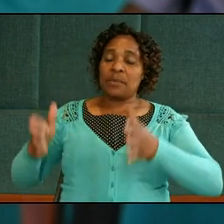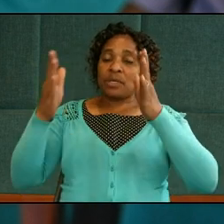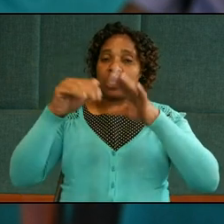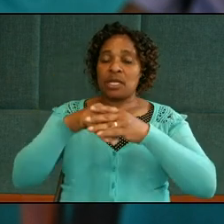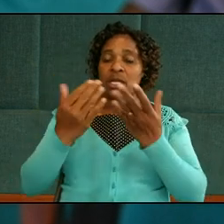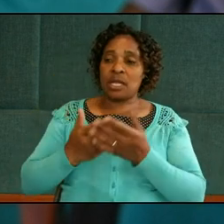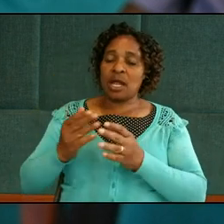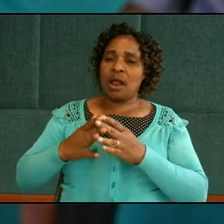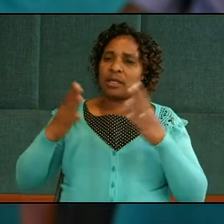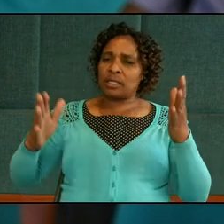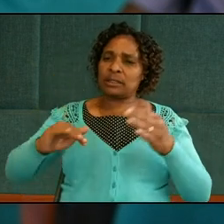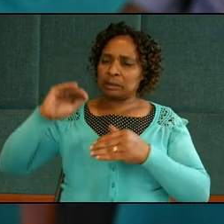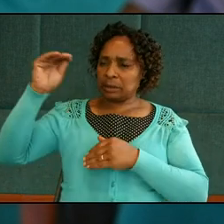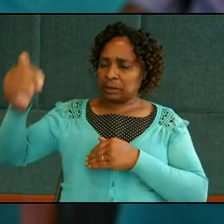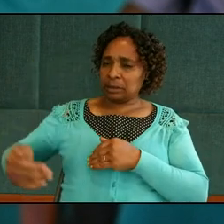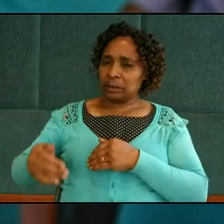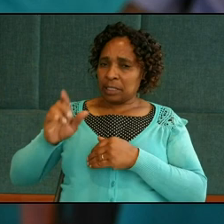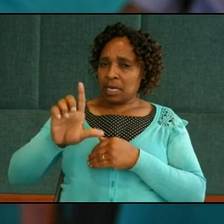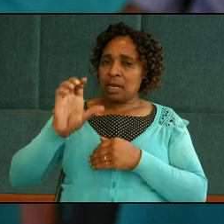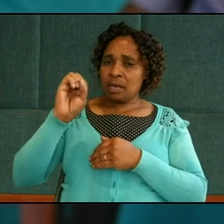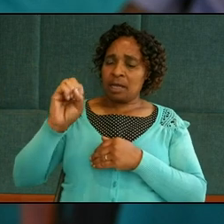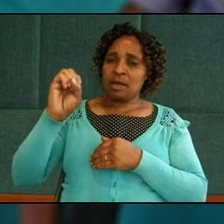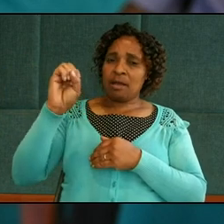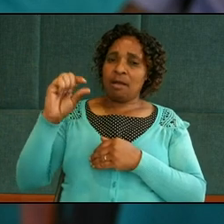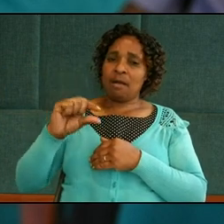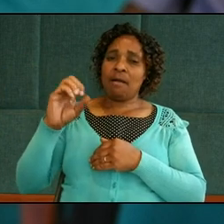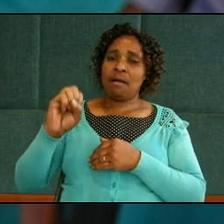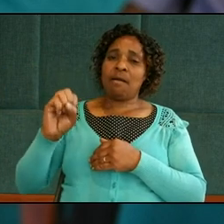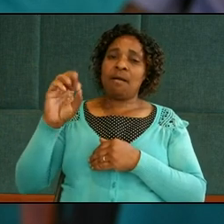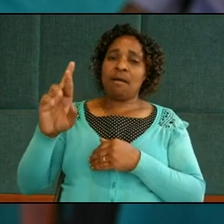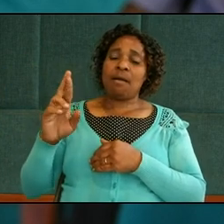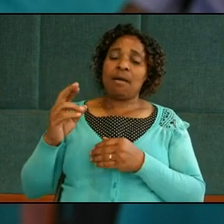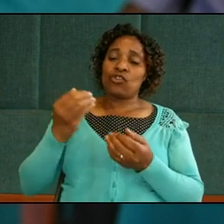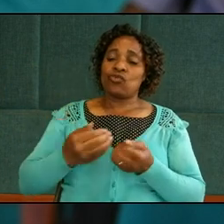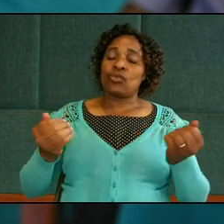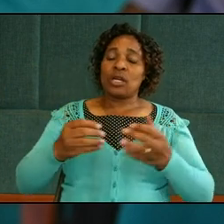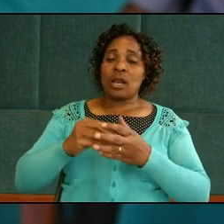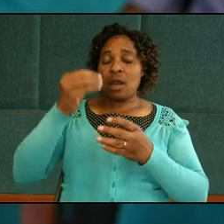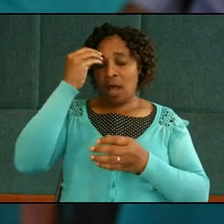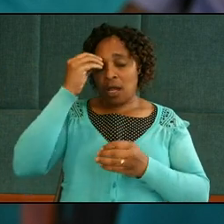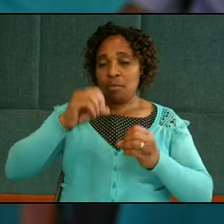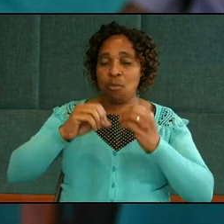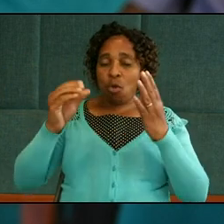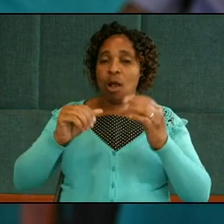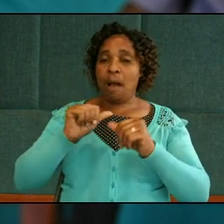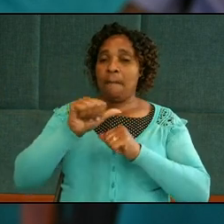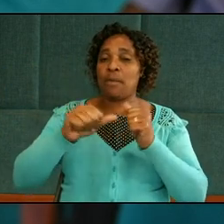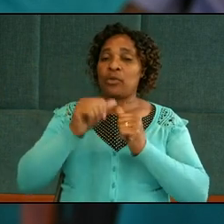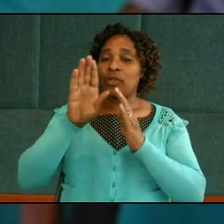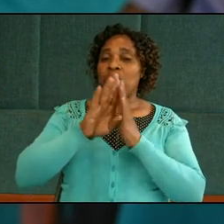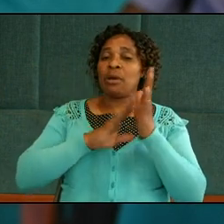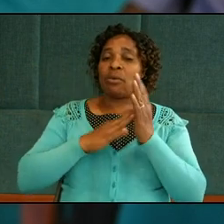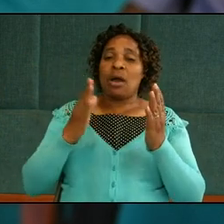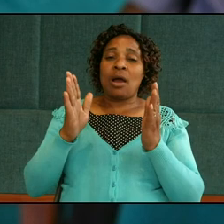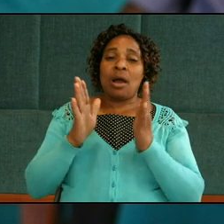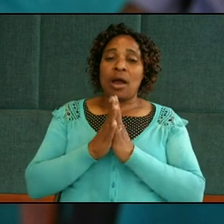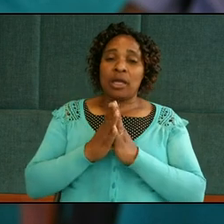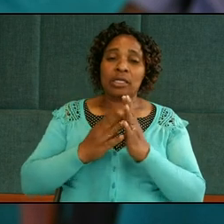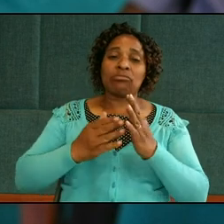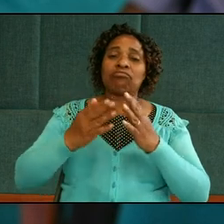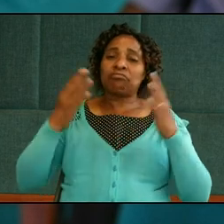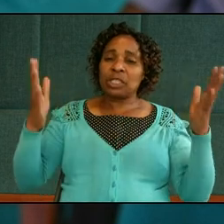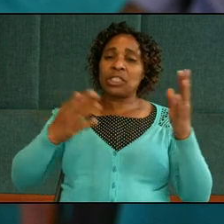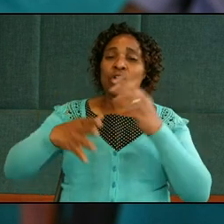capital, Riga, where children can learn more about the Bible and the real God of heaven, who created red beets and every